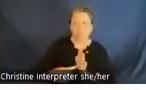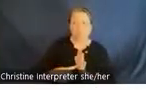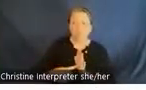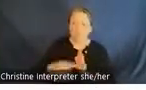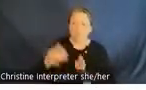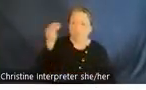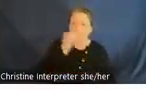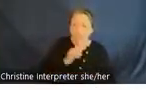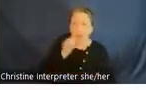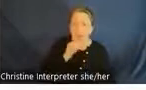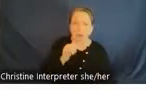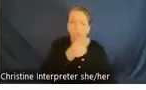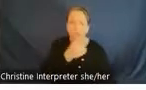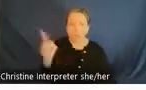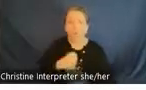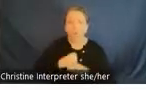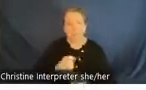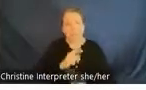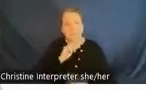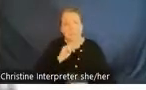impact that you guys make on our lives.